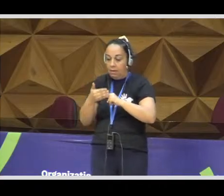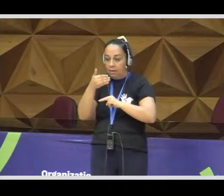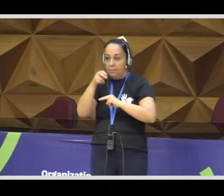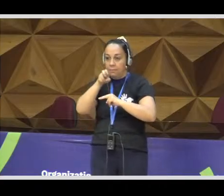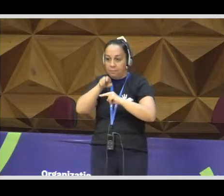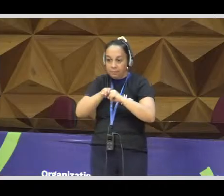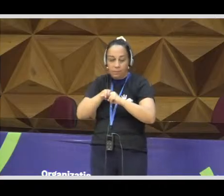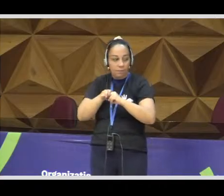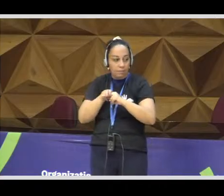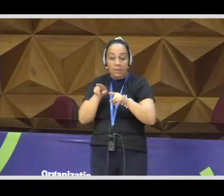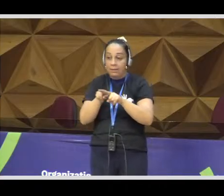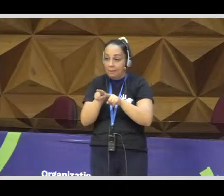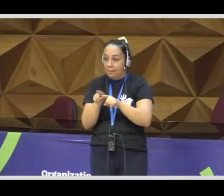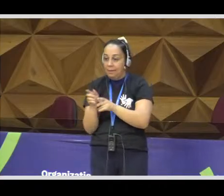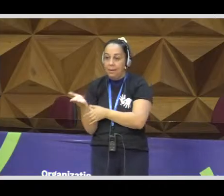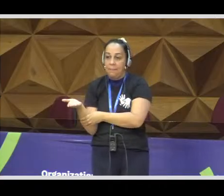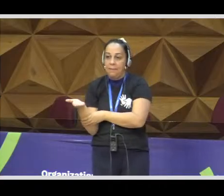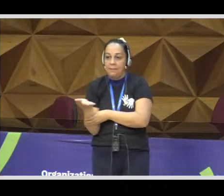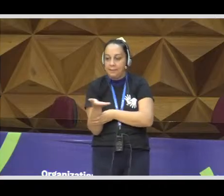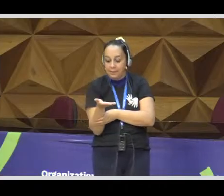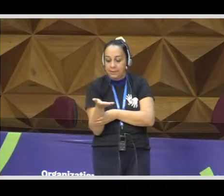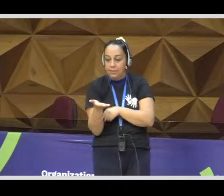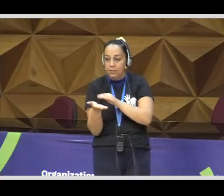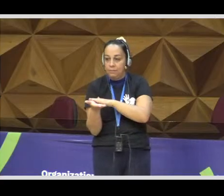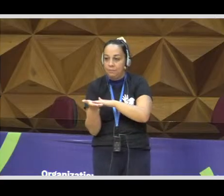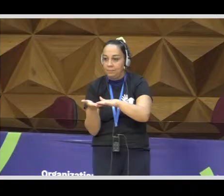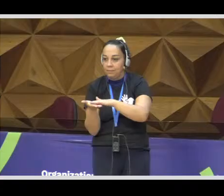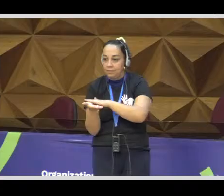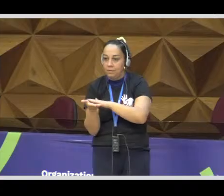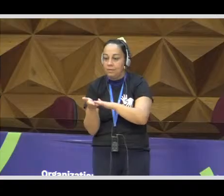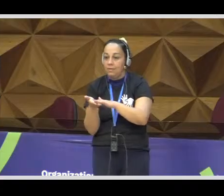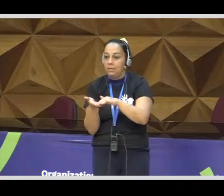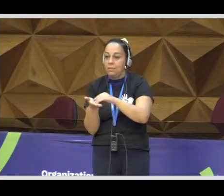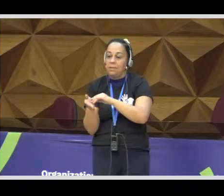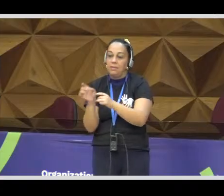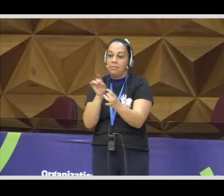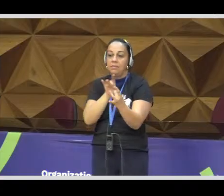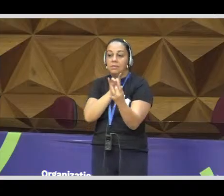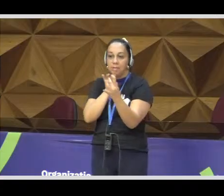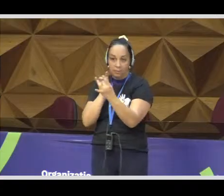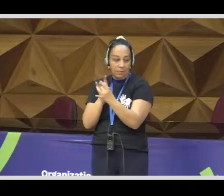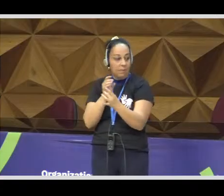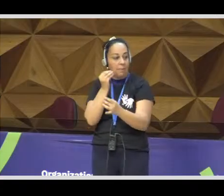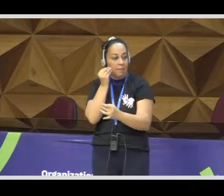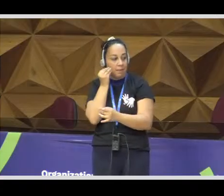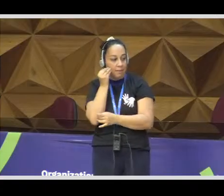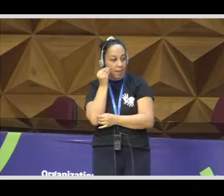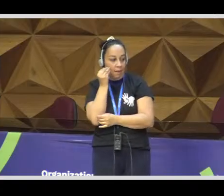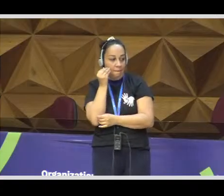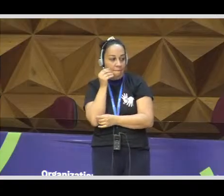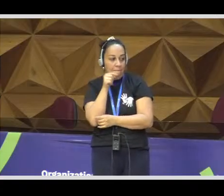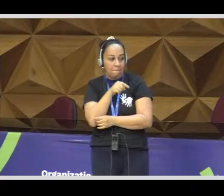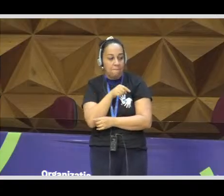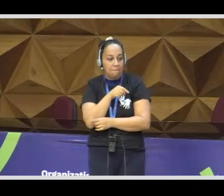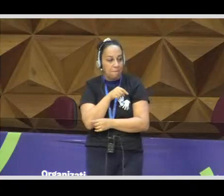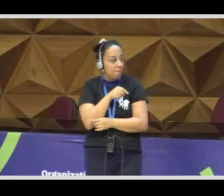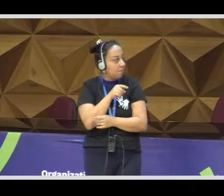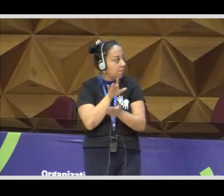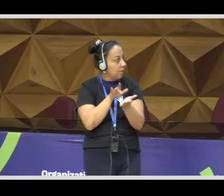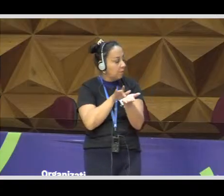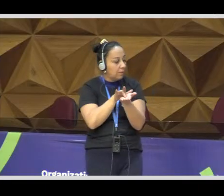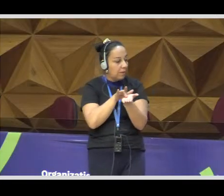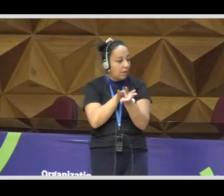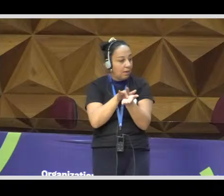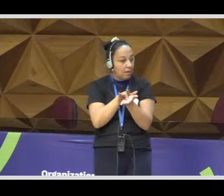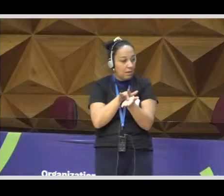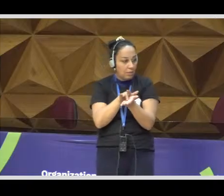work. If you're familiar with it, we did a kind of Fitts law task. Looks a little bit like the European Union flag. So what you had to do